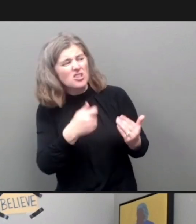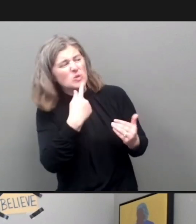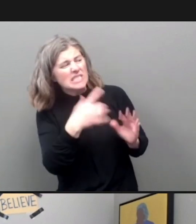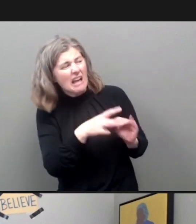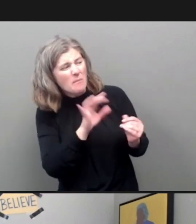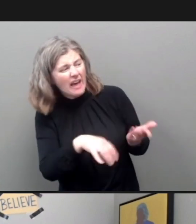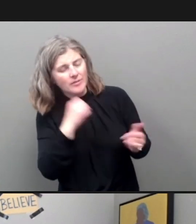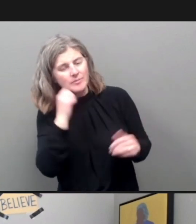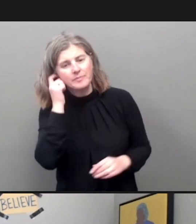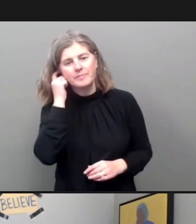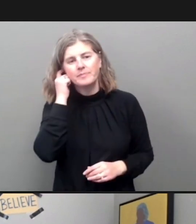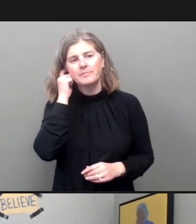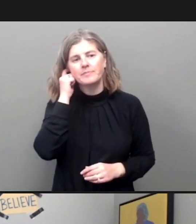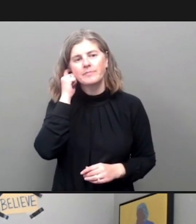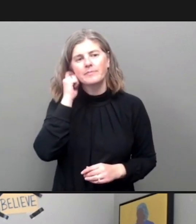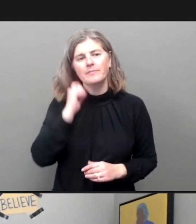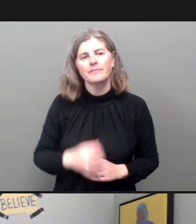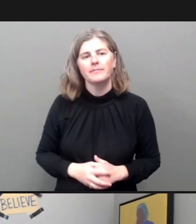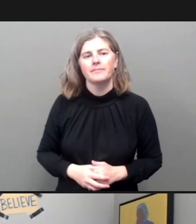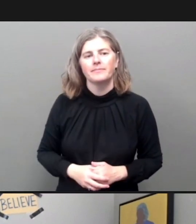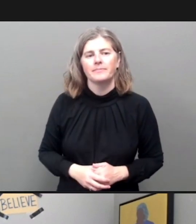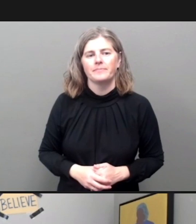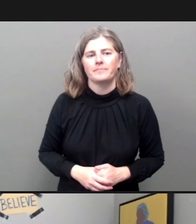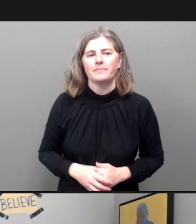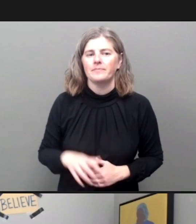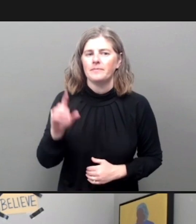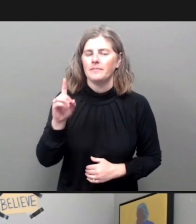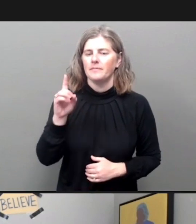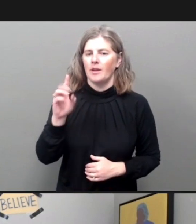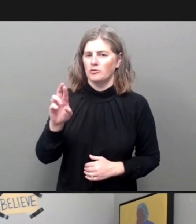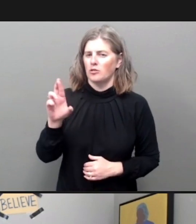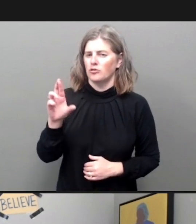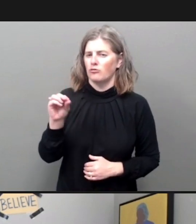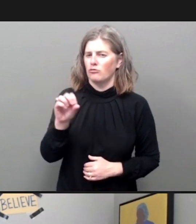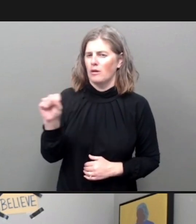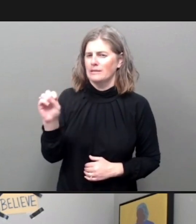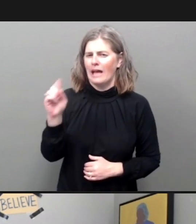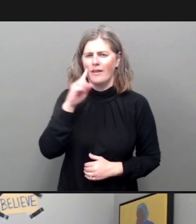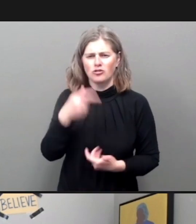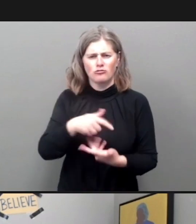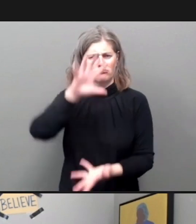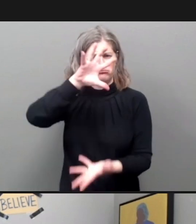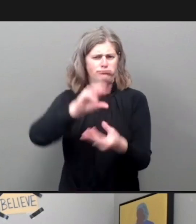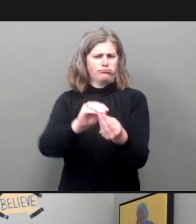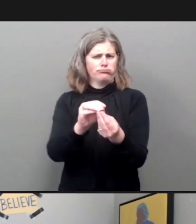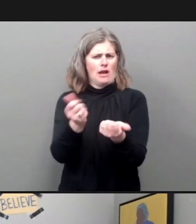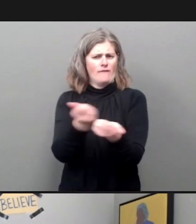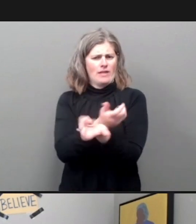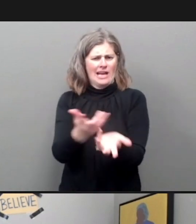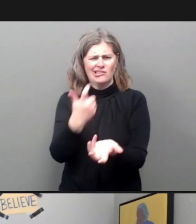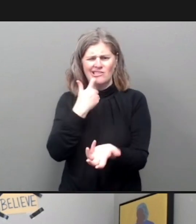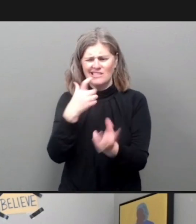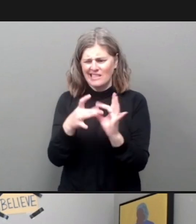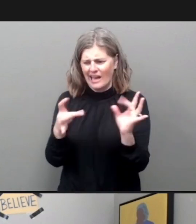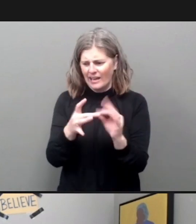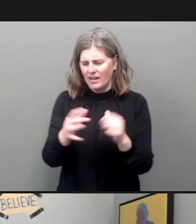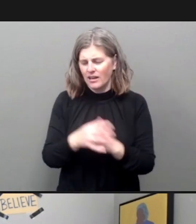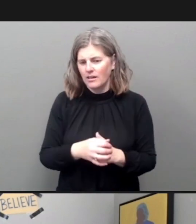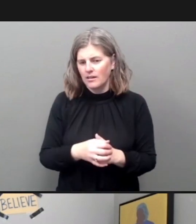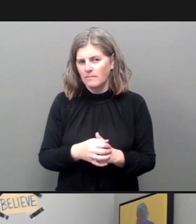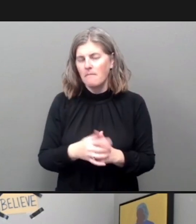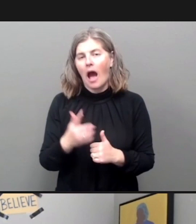it? Yeah, I think you were pretty comprehensive there. I would